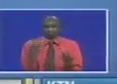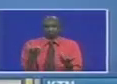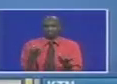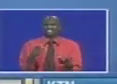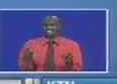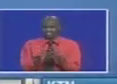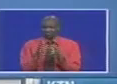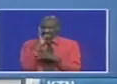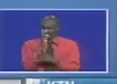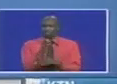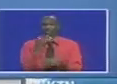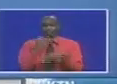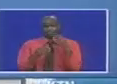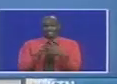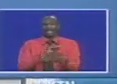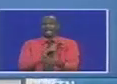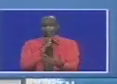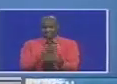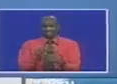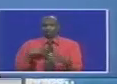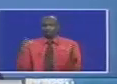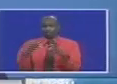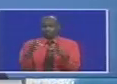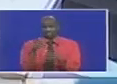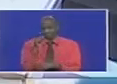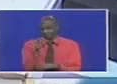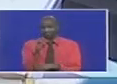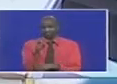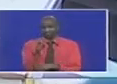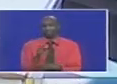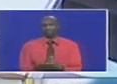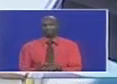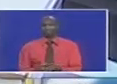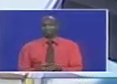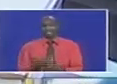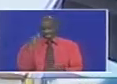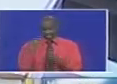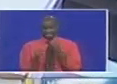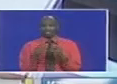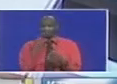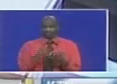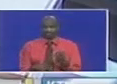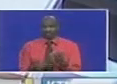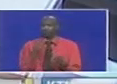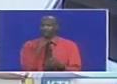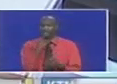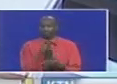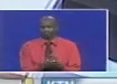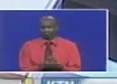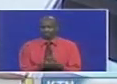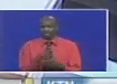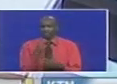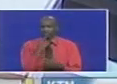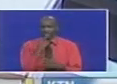to build the capacity of communities, because they deserve it. Well, PS, lastly, Yeah. Turkana. Yes. Turkana